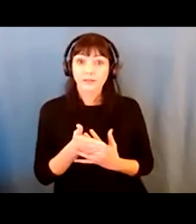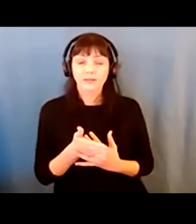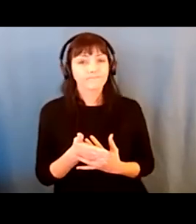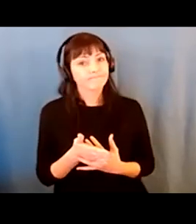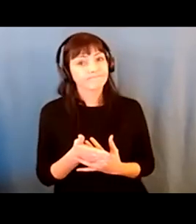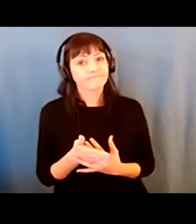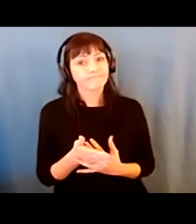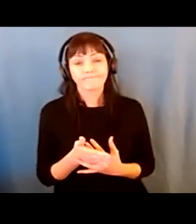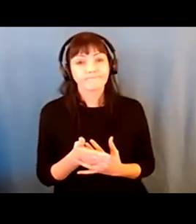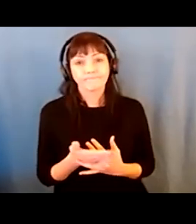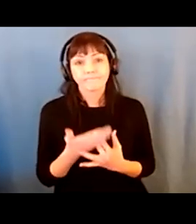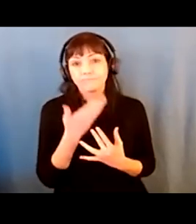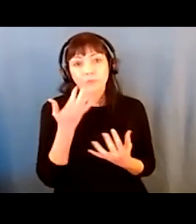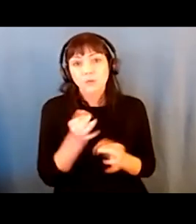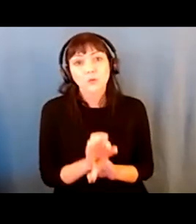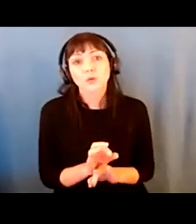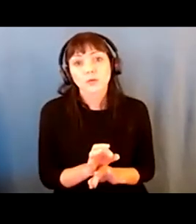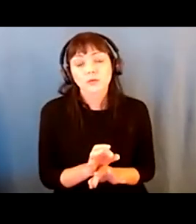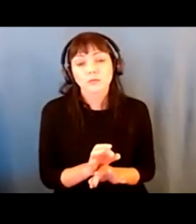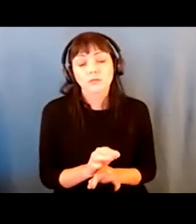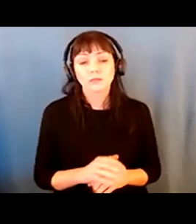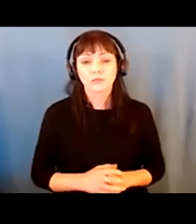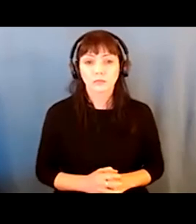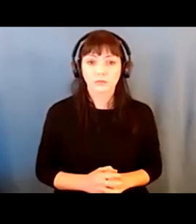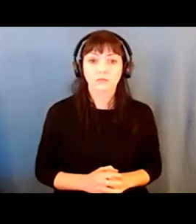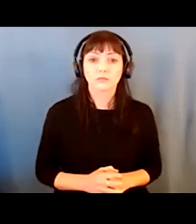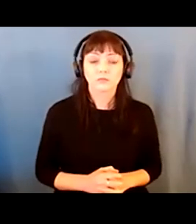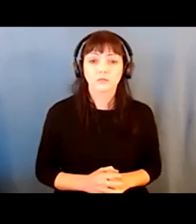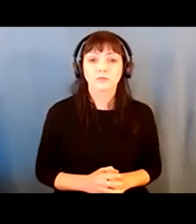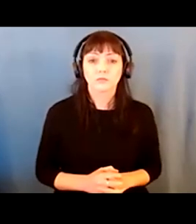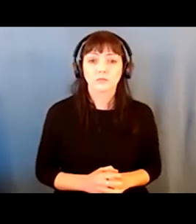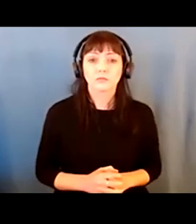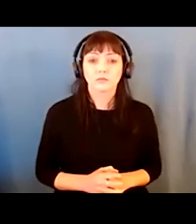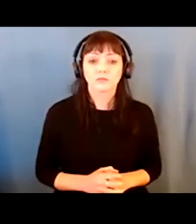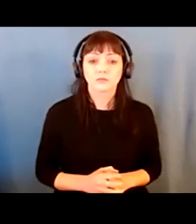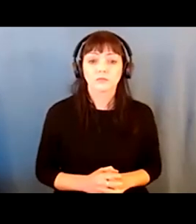that, Tony, I don't think it's a one or the other sort of situation.